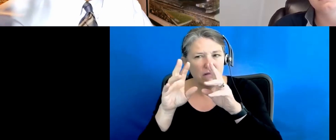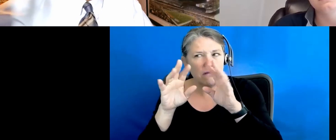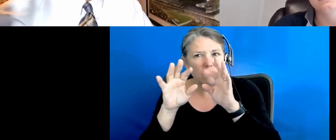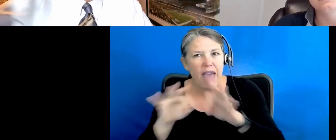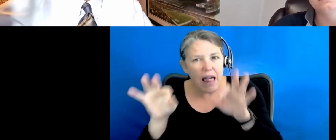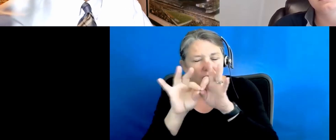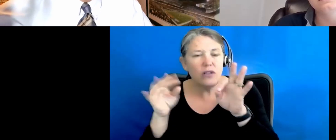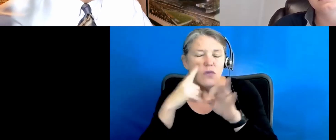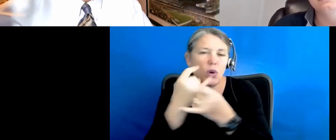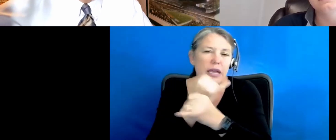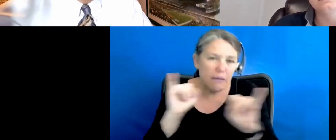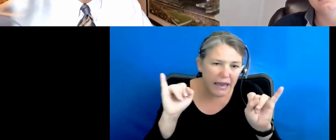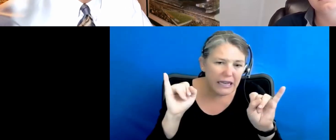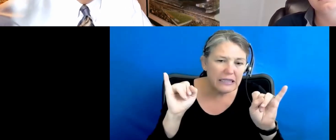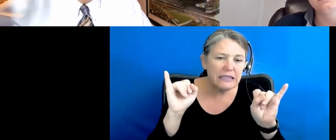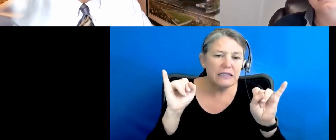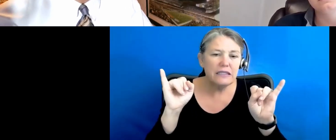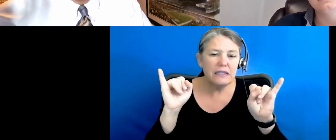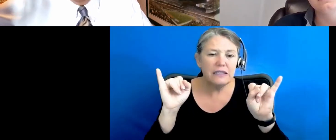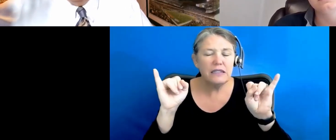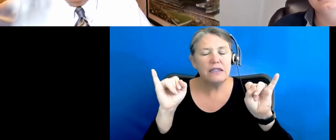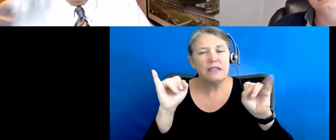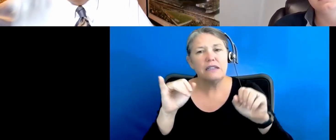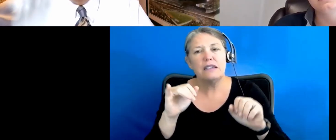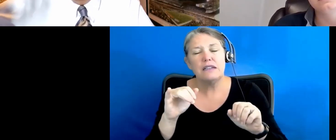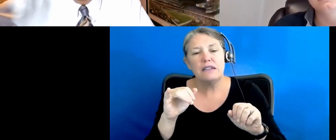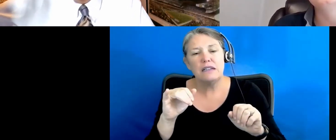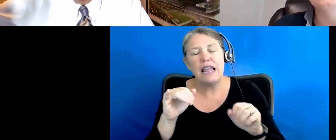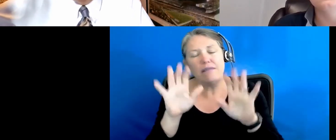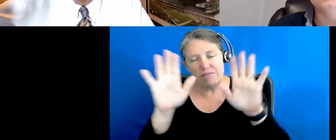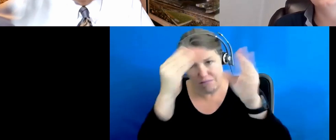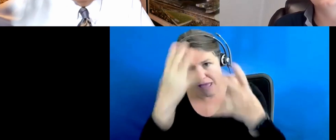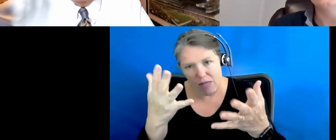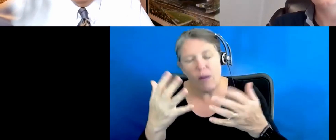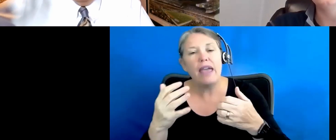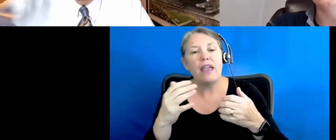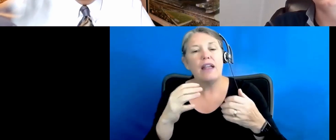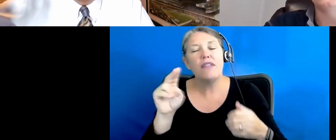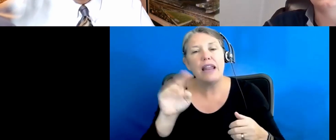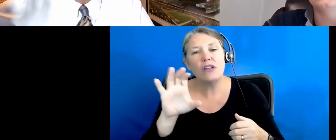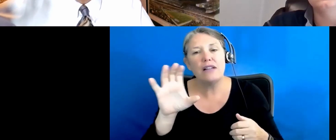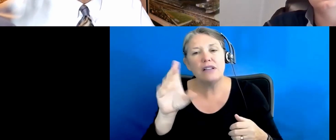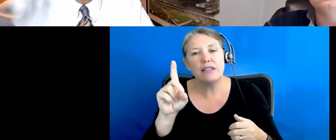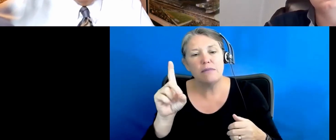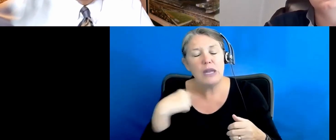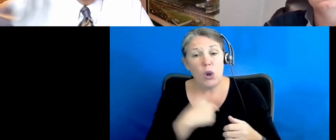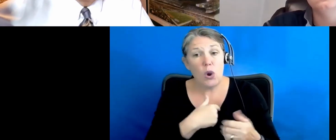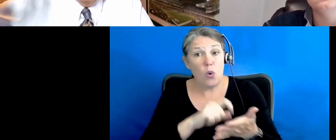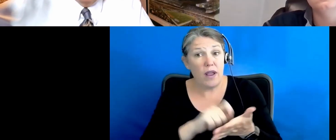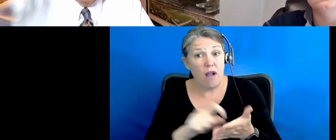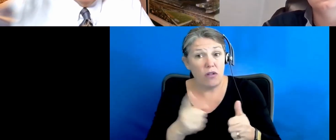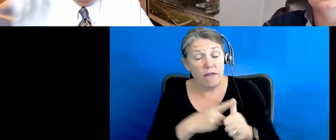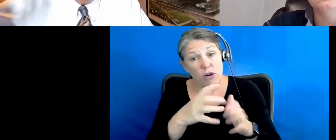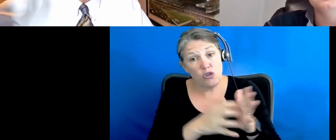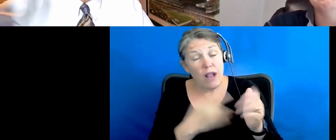and the concept of reasonable accommodation are echoed throughout the treaty. By the way, the National Council on Disability, we authored the first draft of